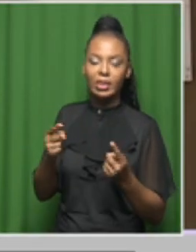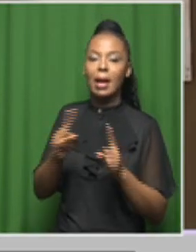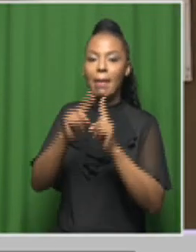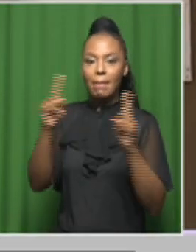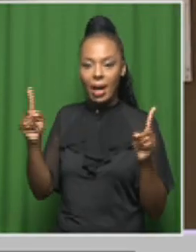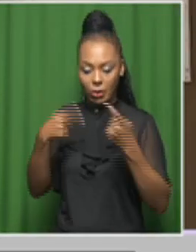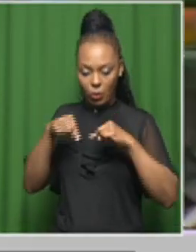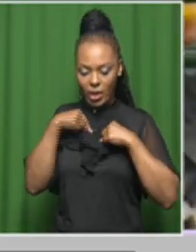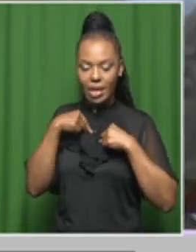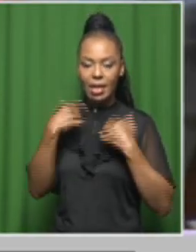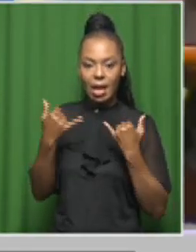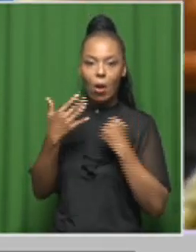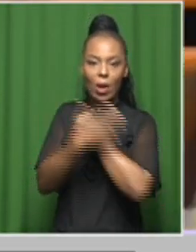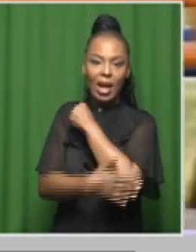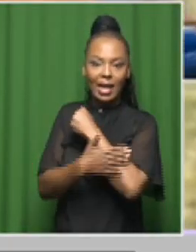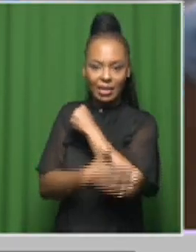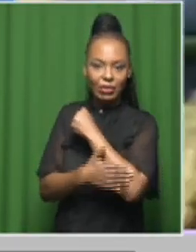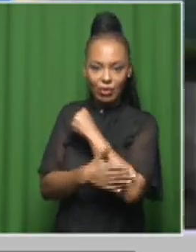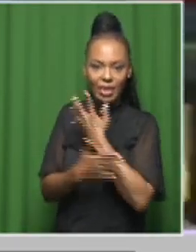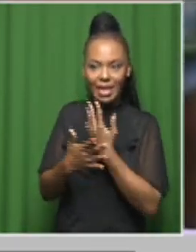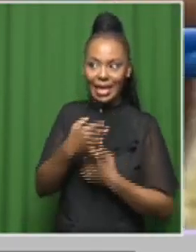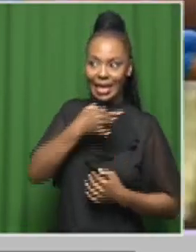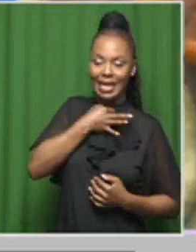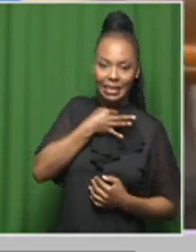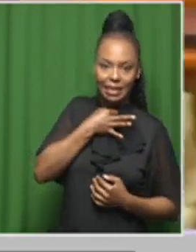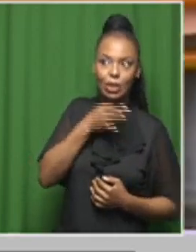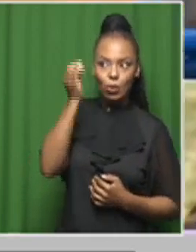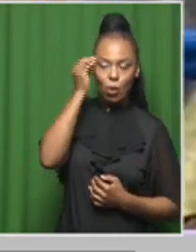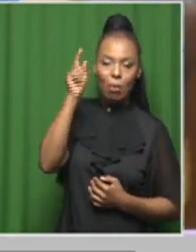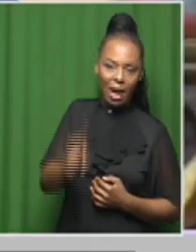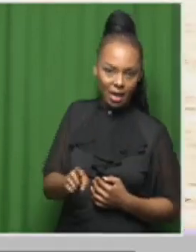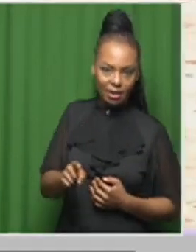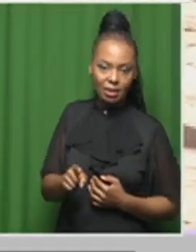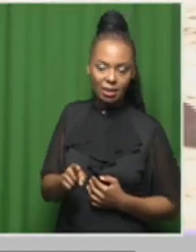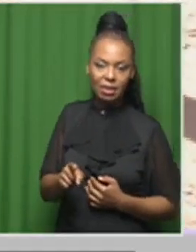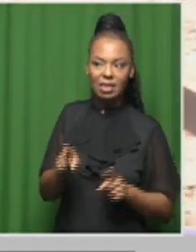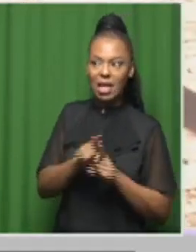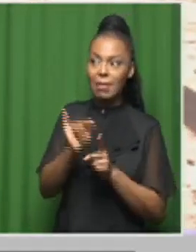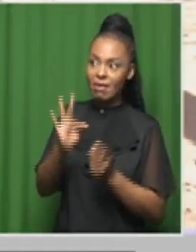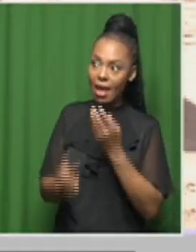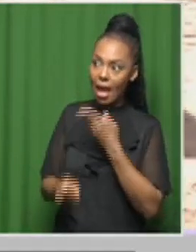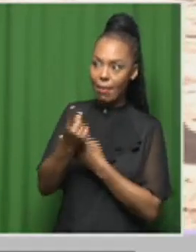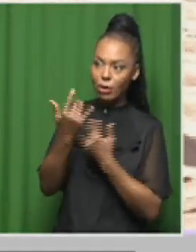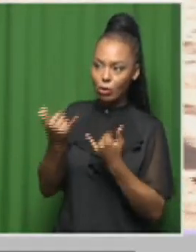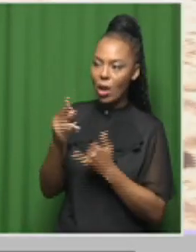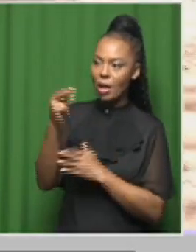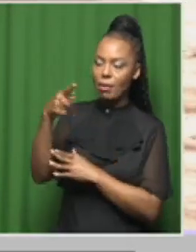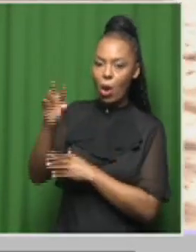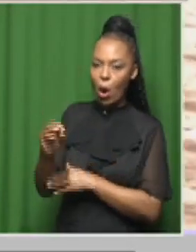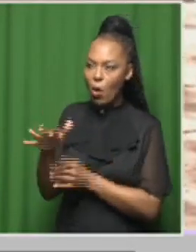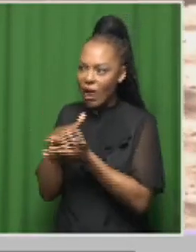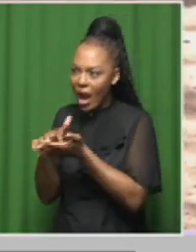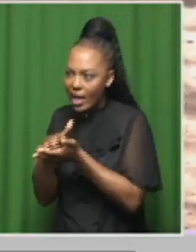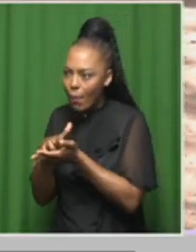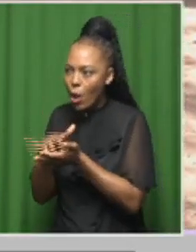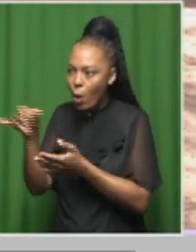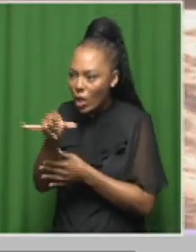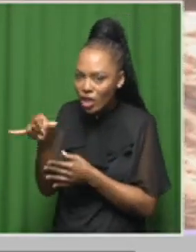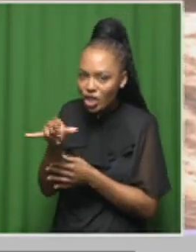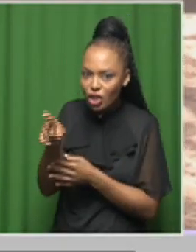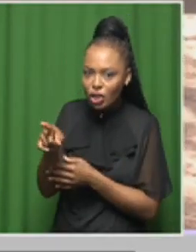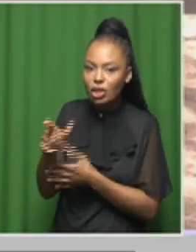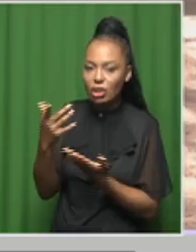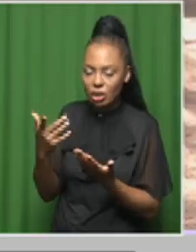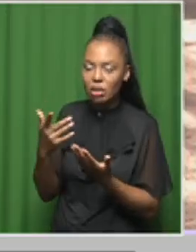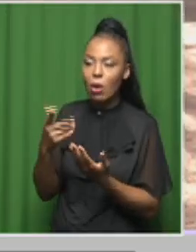have to know the characteristics. We have to know the shape and form of such NPO that are vulnerable, because